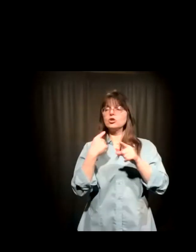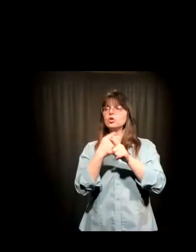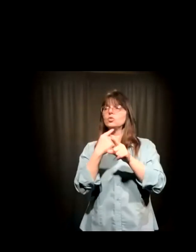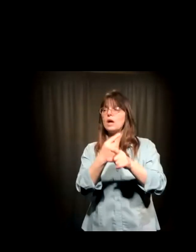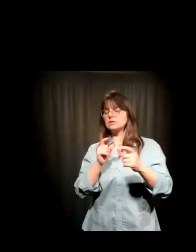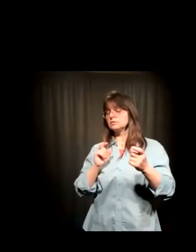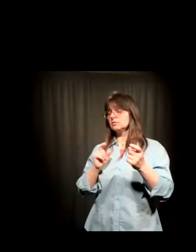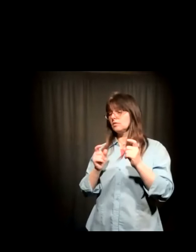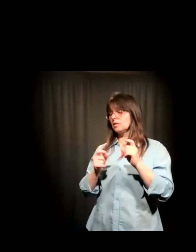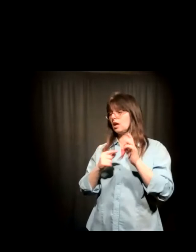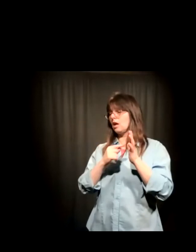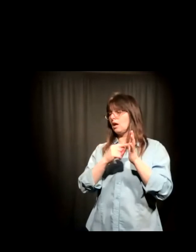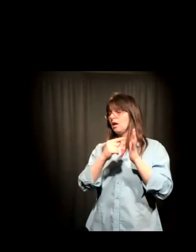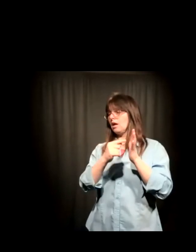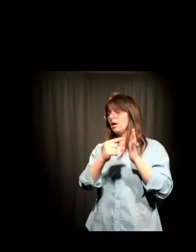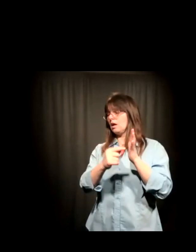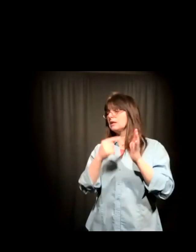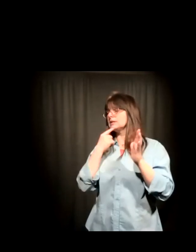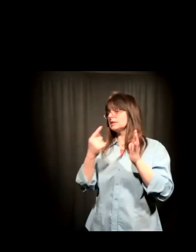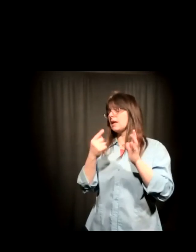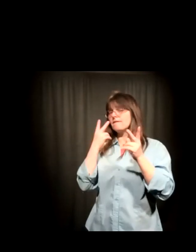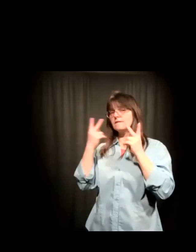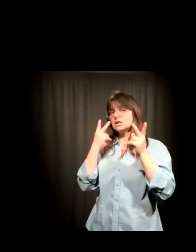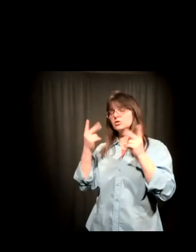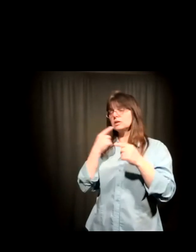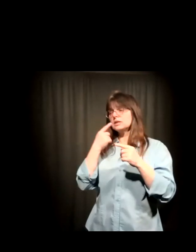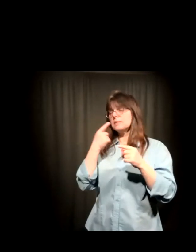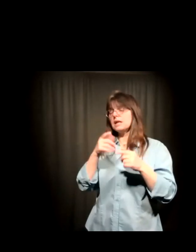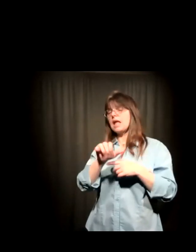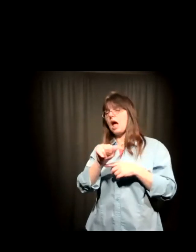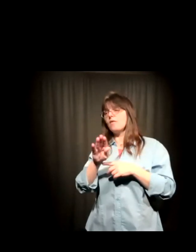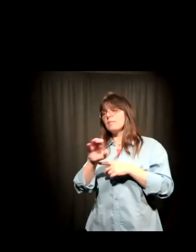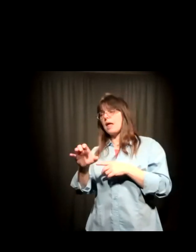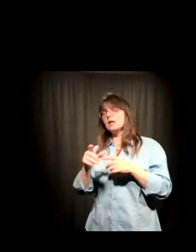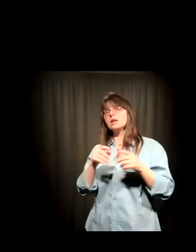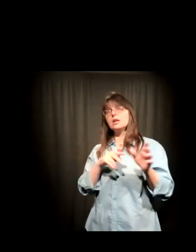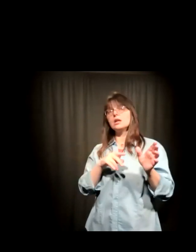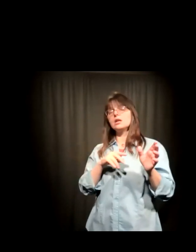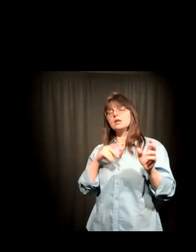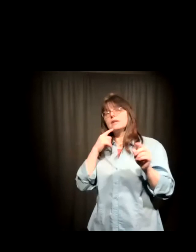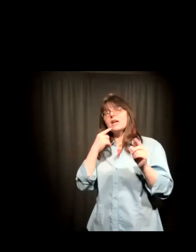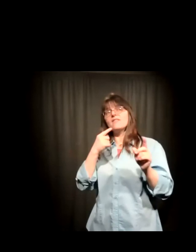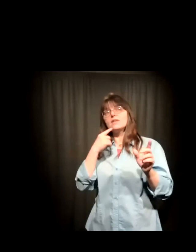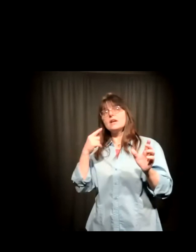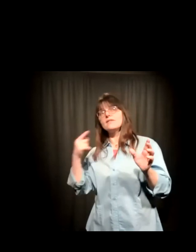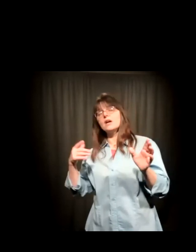pronunciation. They looked at the copies of the visible speech alphabet and they sat in quiet awe.